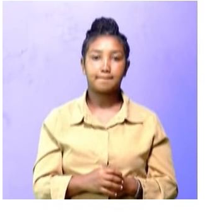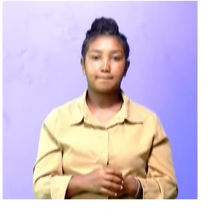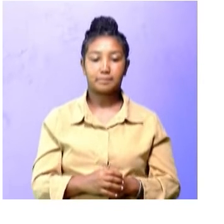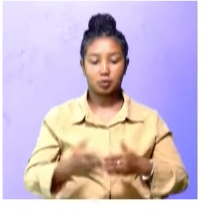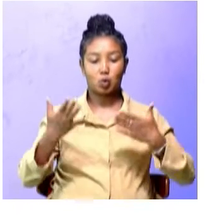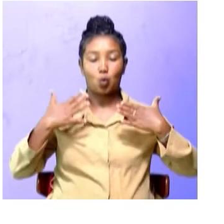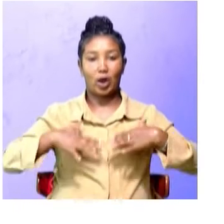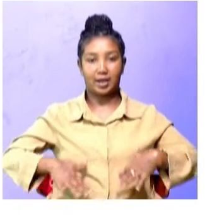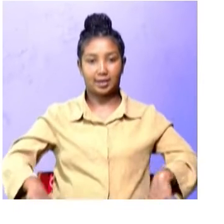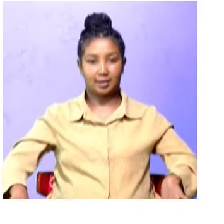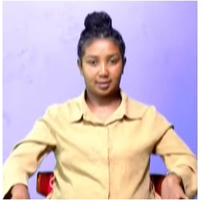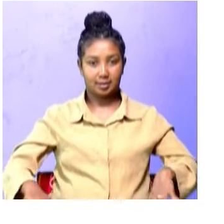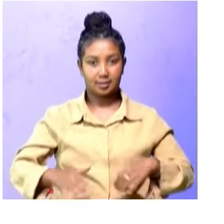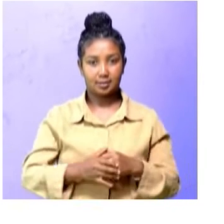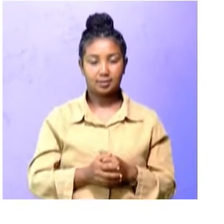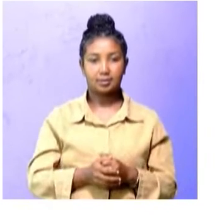wearing